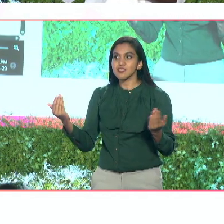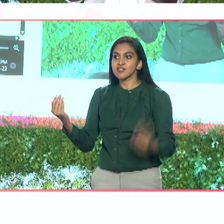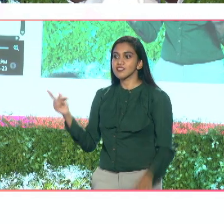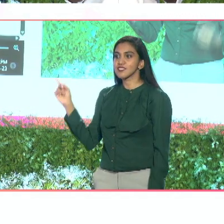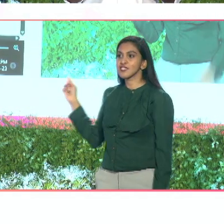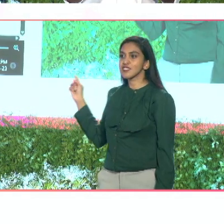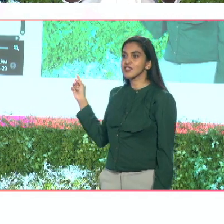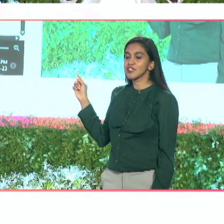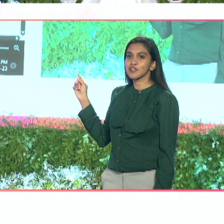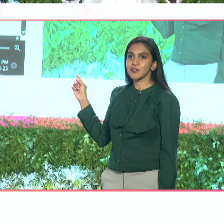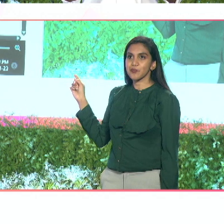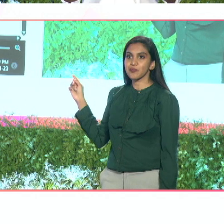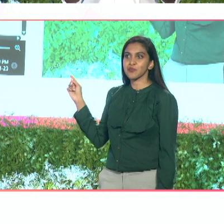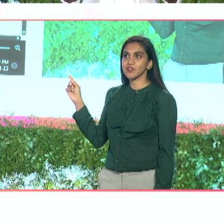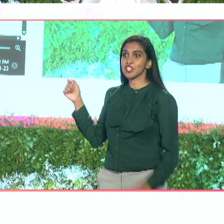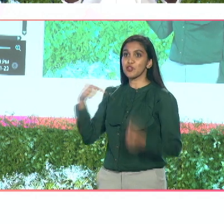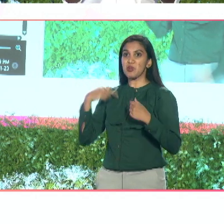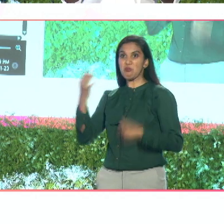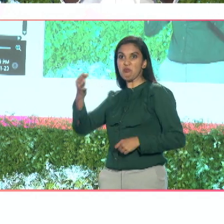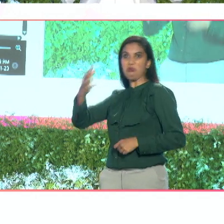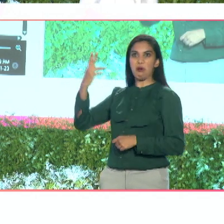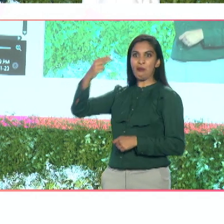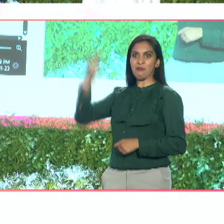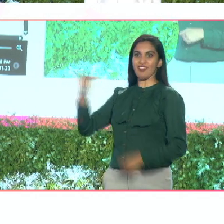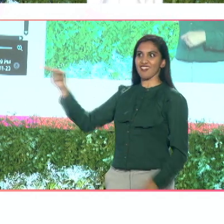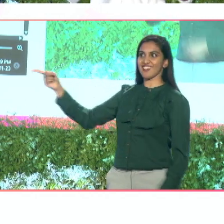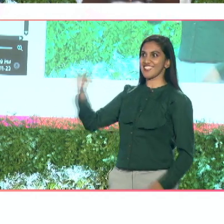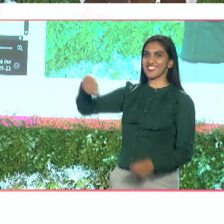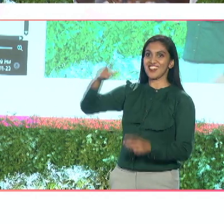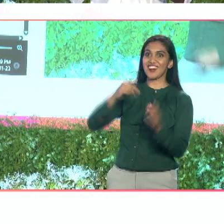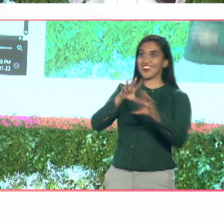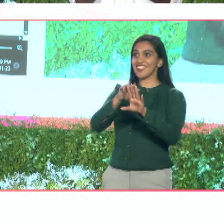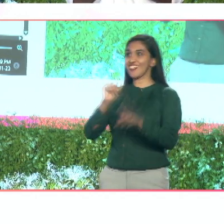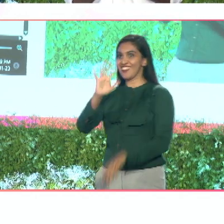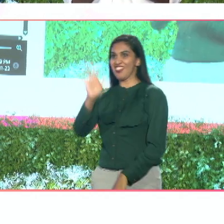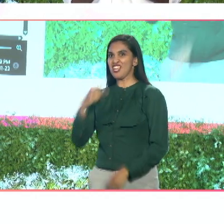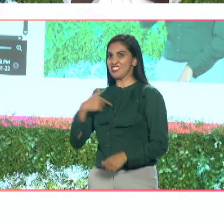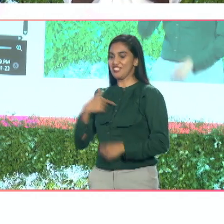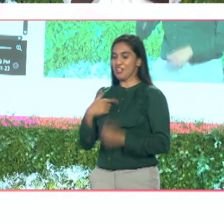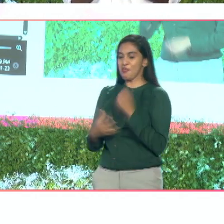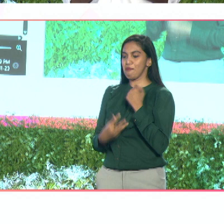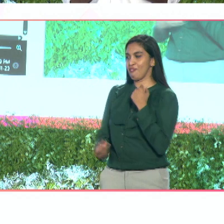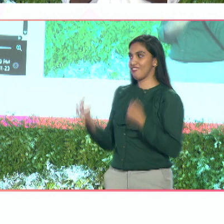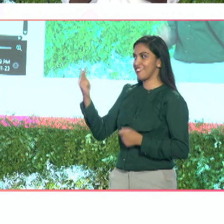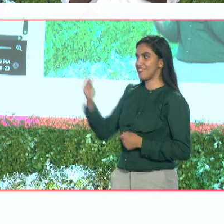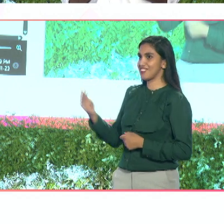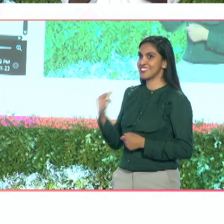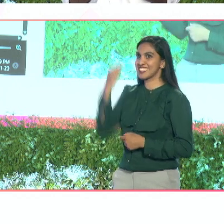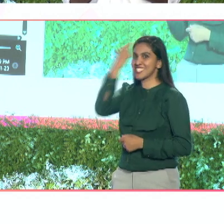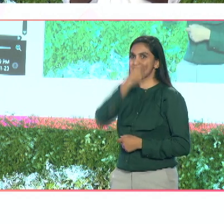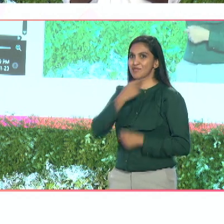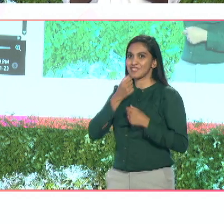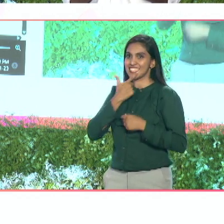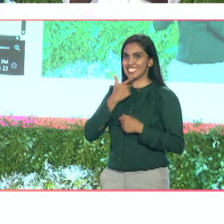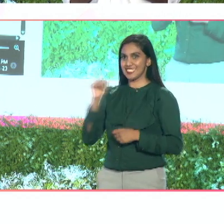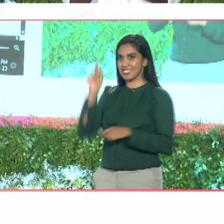not one of these great painters or artists like our AF artist here. Maybe I can do a smiley.